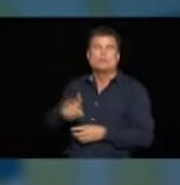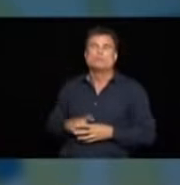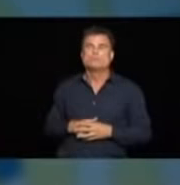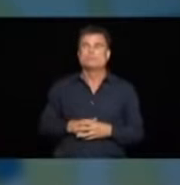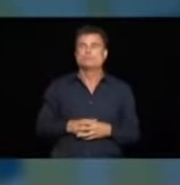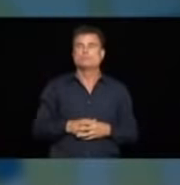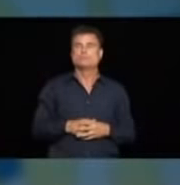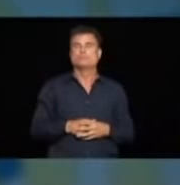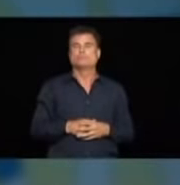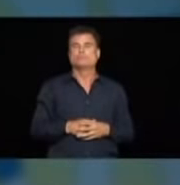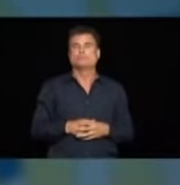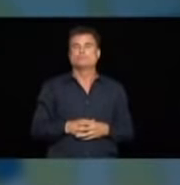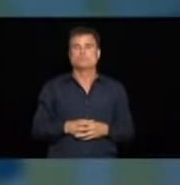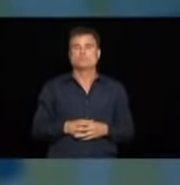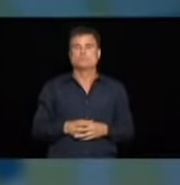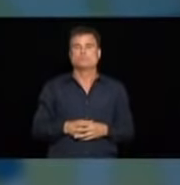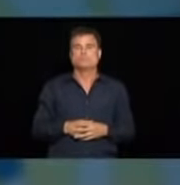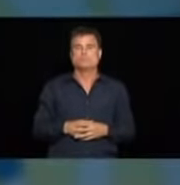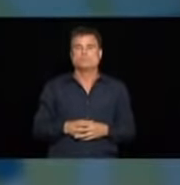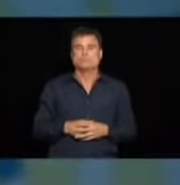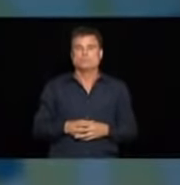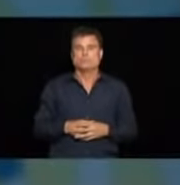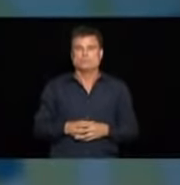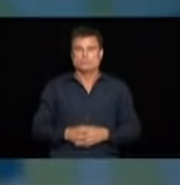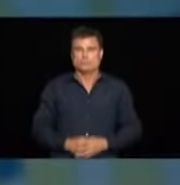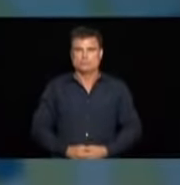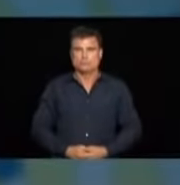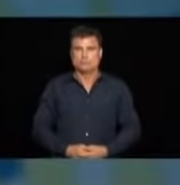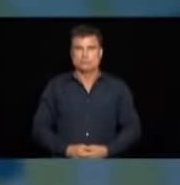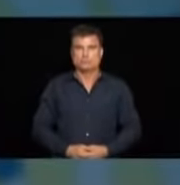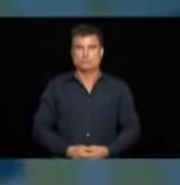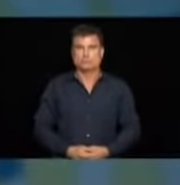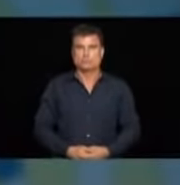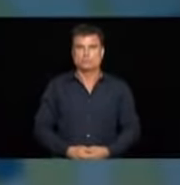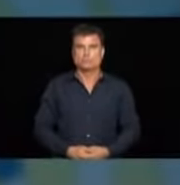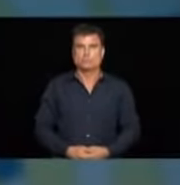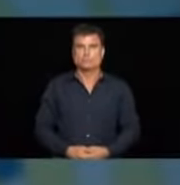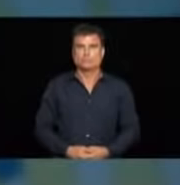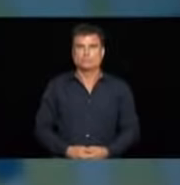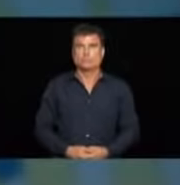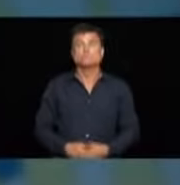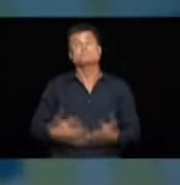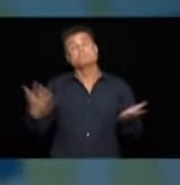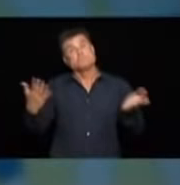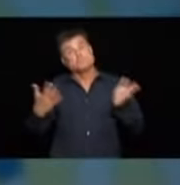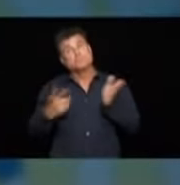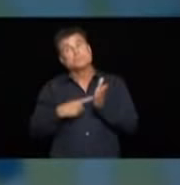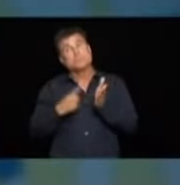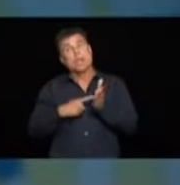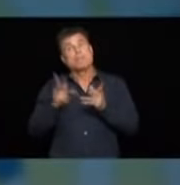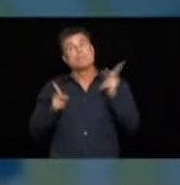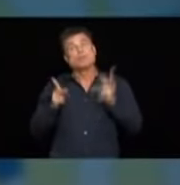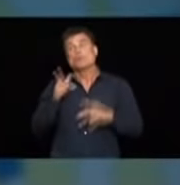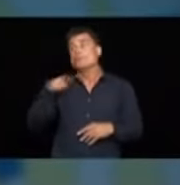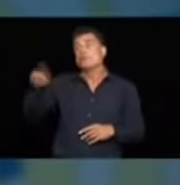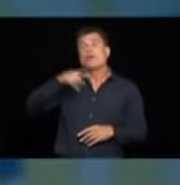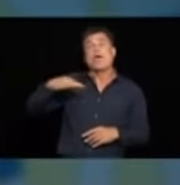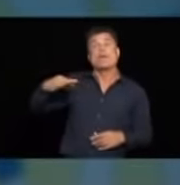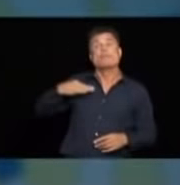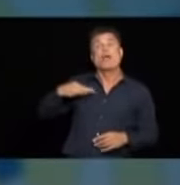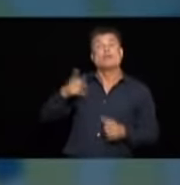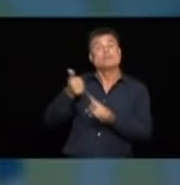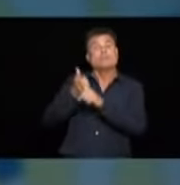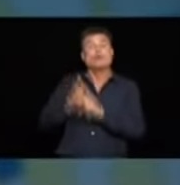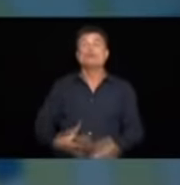of hiring new workers to work, new people to work in contact tracers. We're talking in many cases about retired nurses and